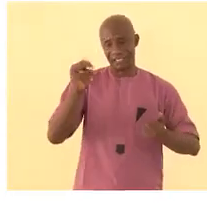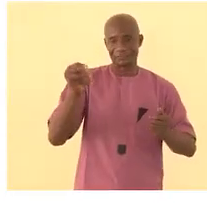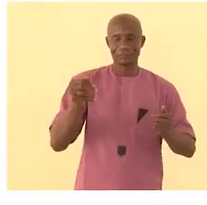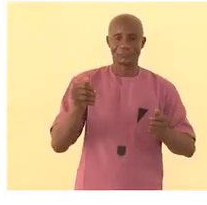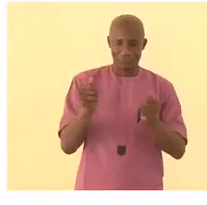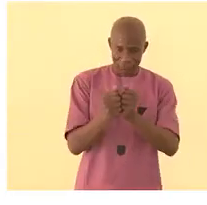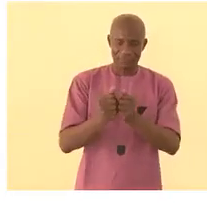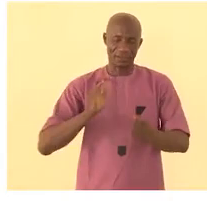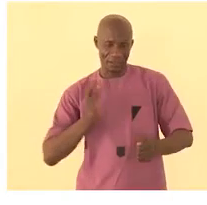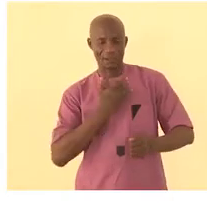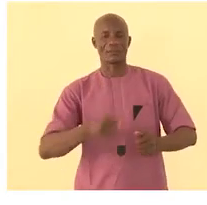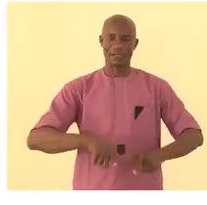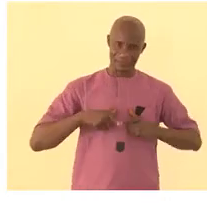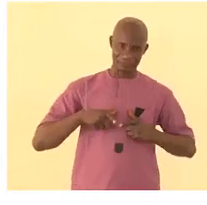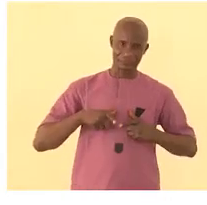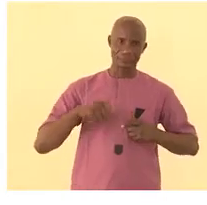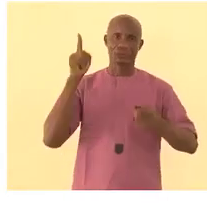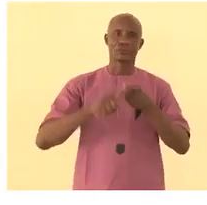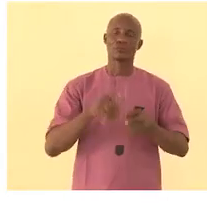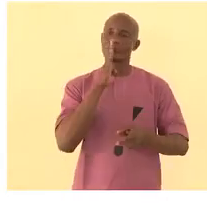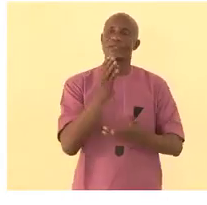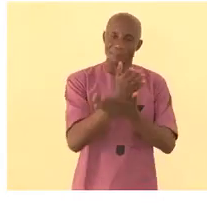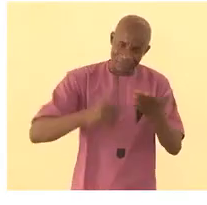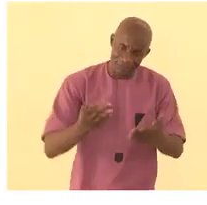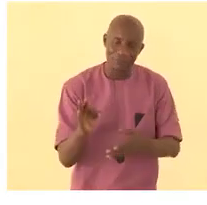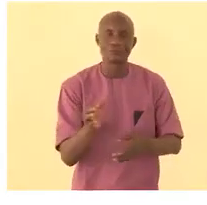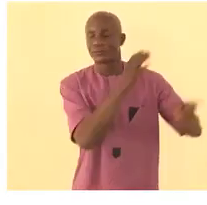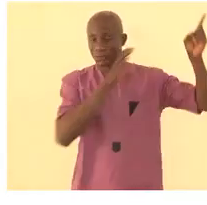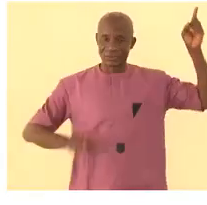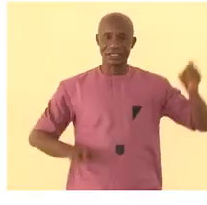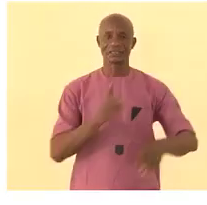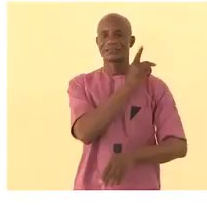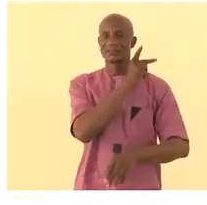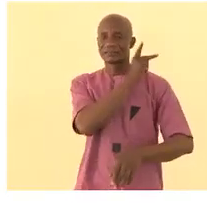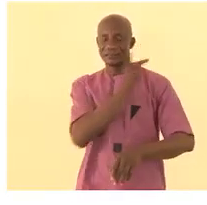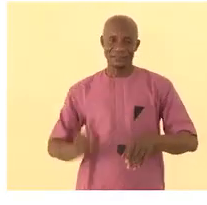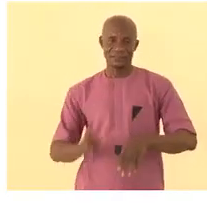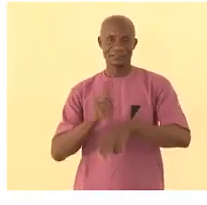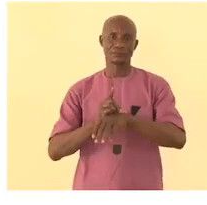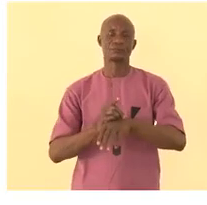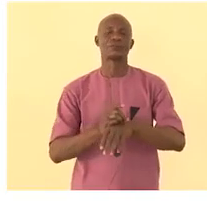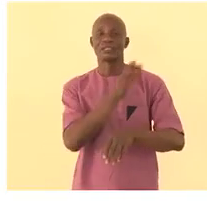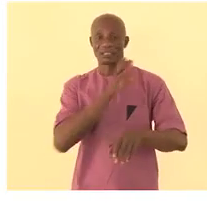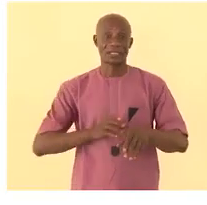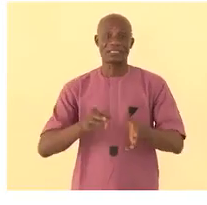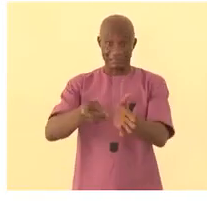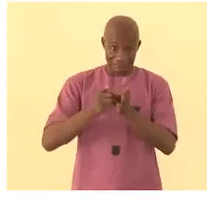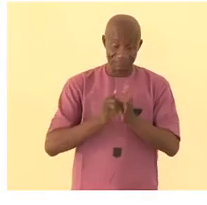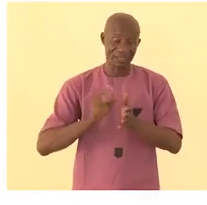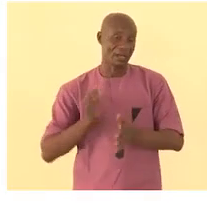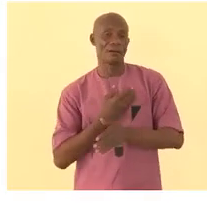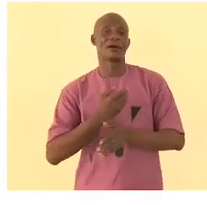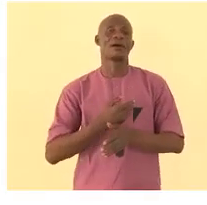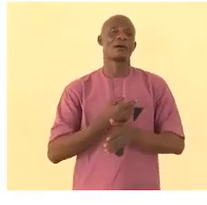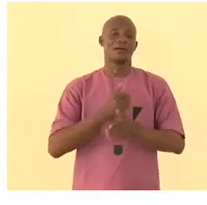lives. And so to be part of Christ's kingdom, Jesus, our King, demands our allegiance,